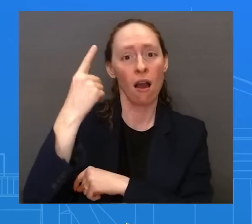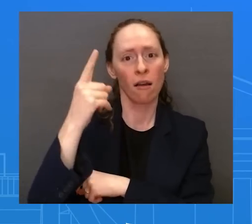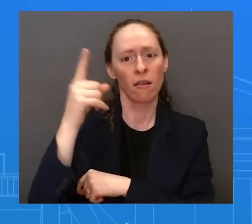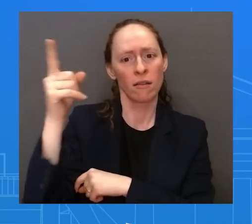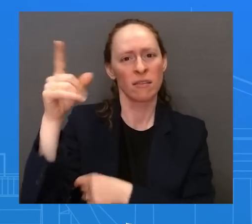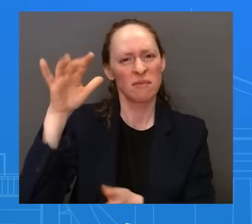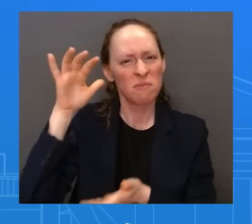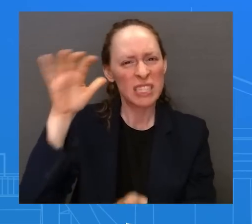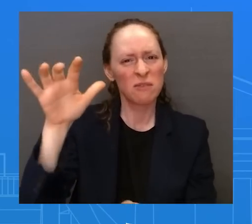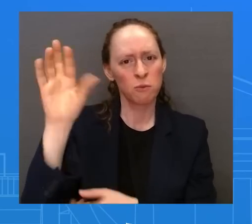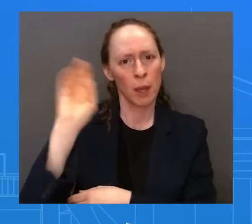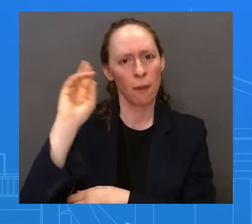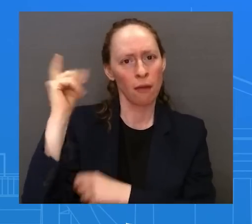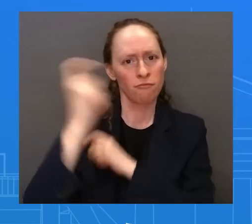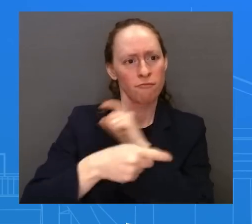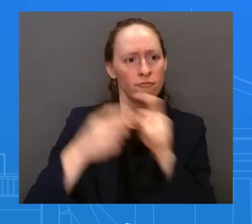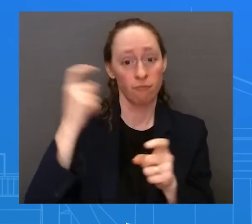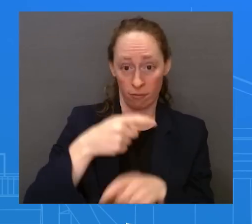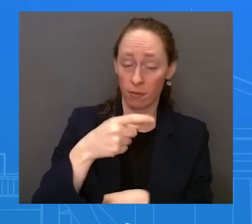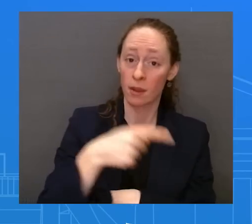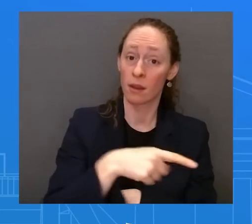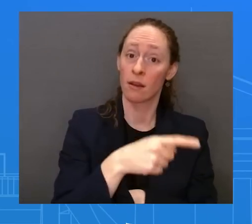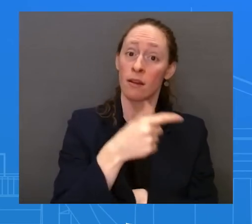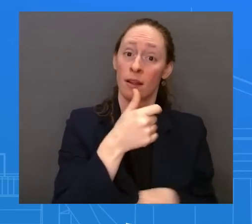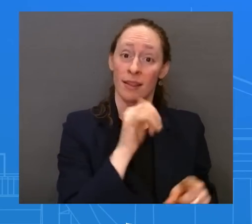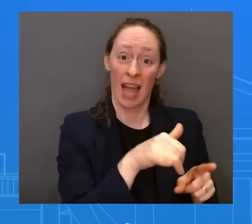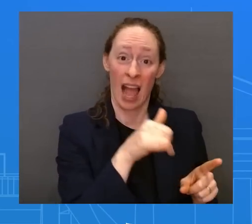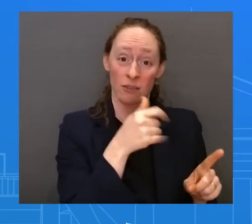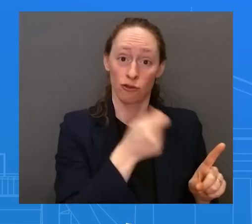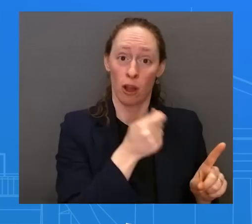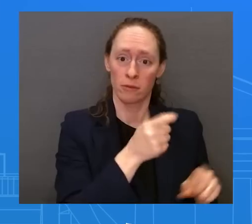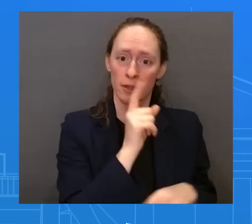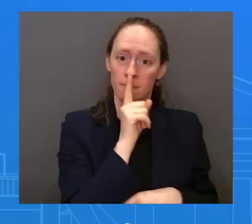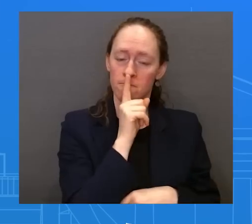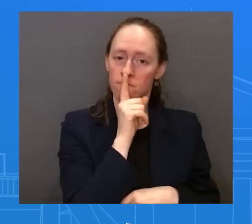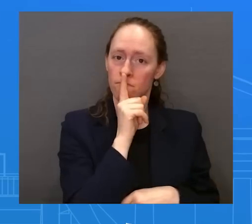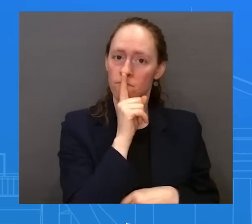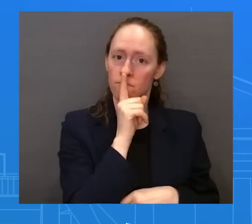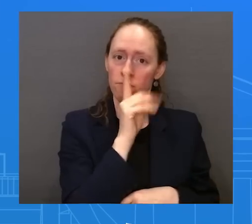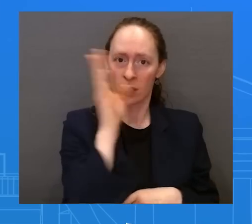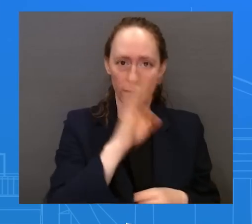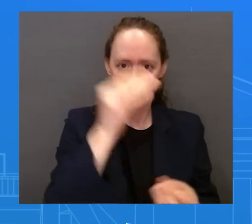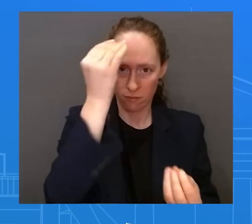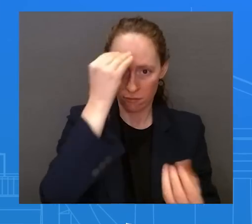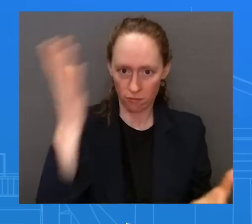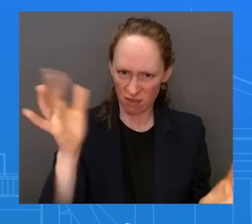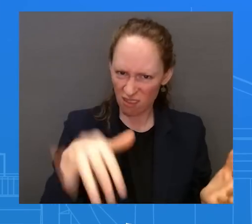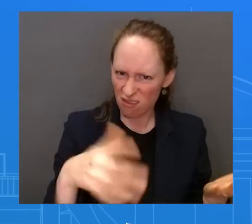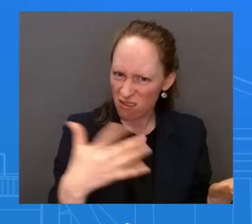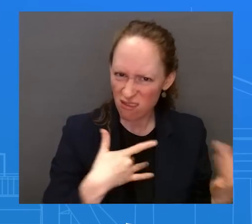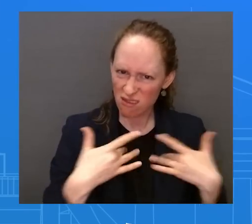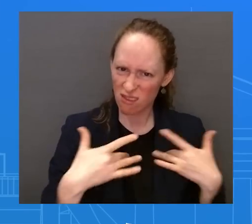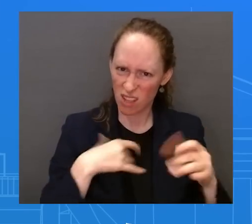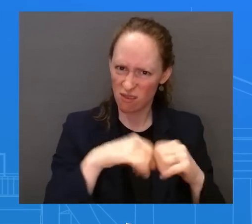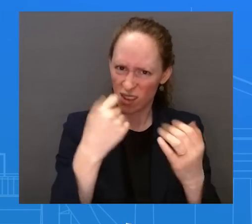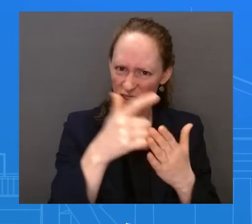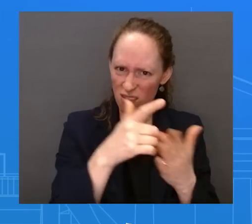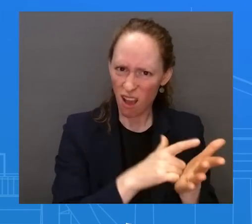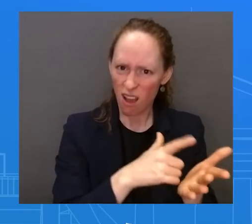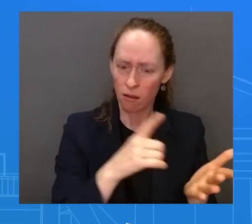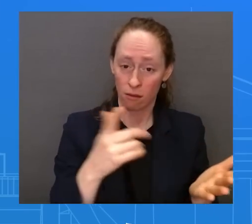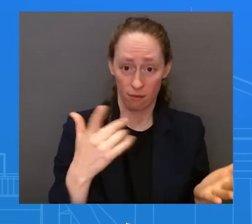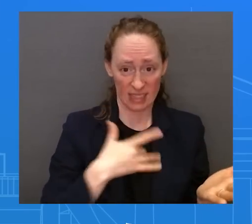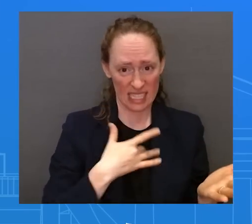a violation of ethical standards that a Justice should be held to and does the president want a more rigorous code of conduct for Supreme Court Justices